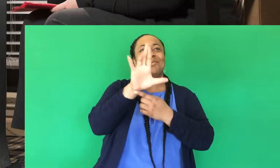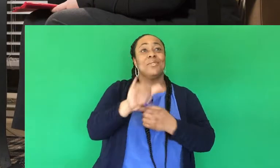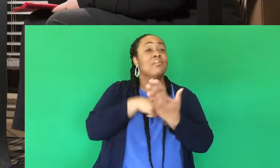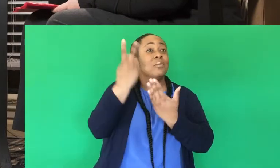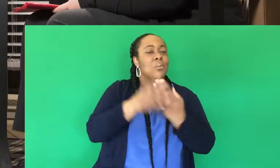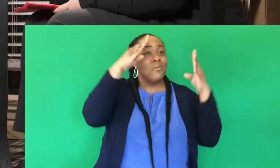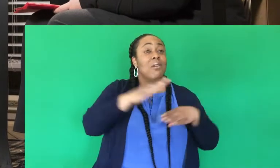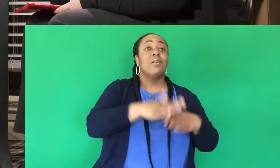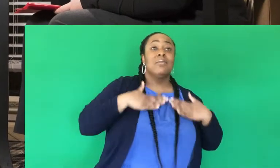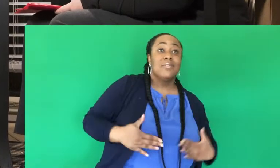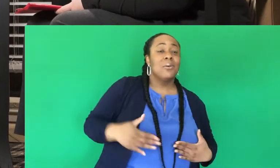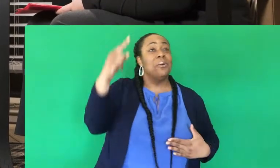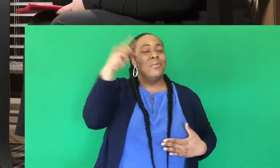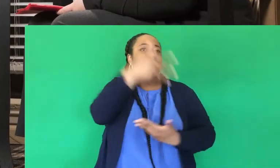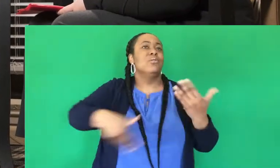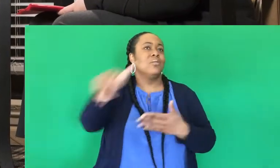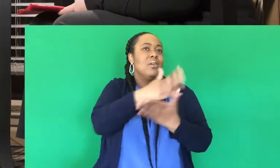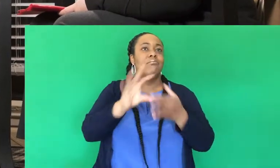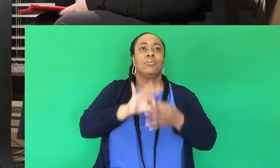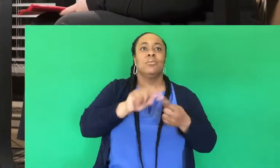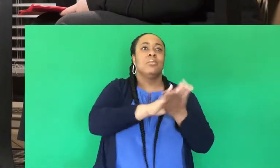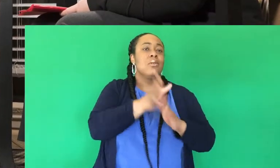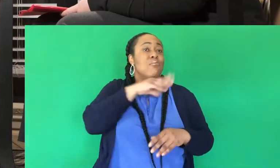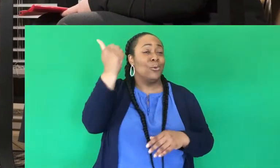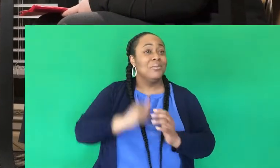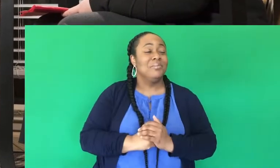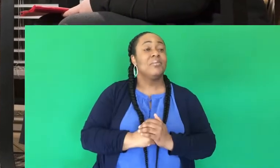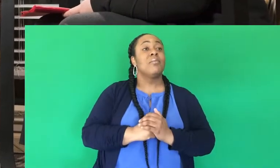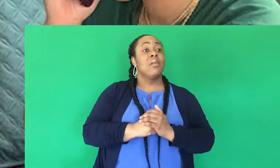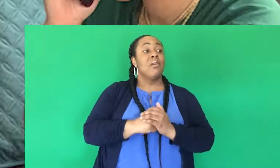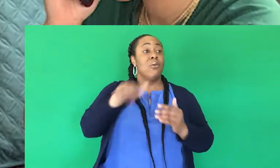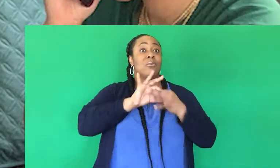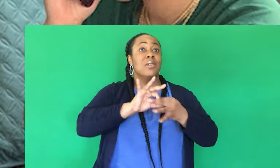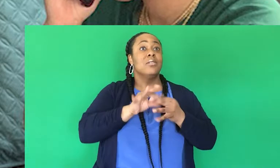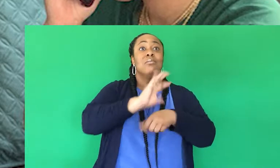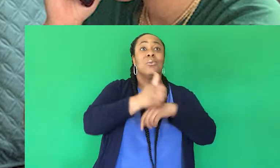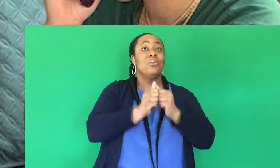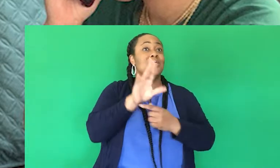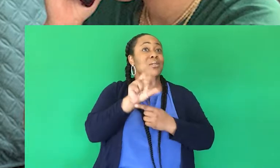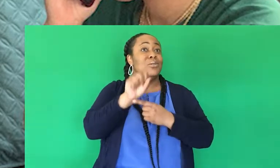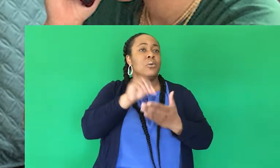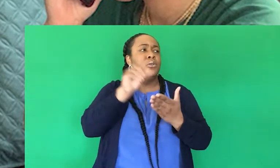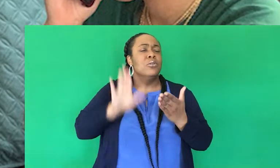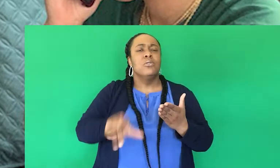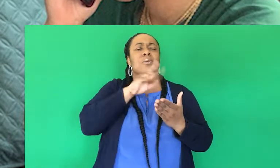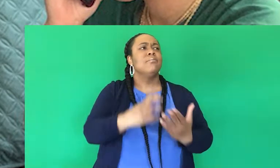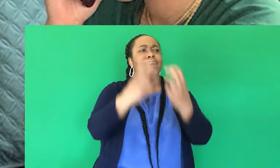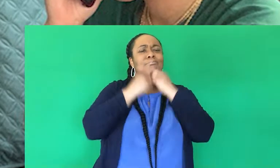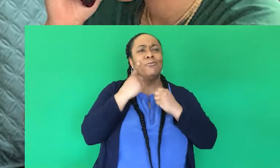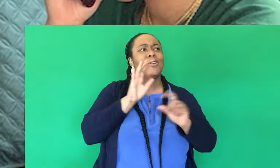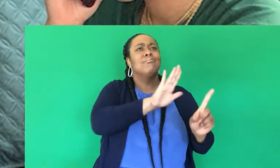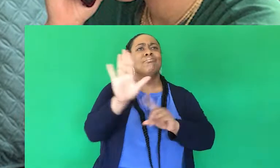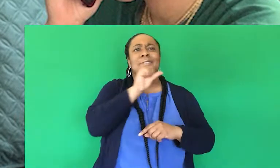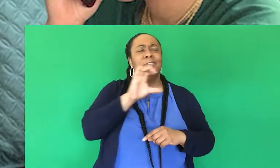which focuses on the physical, mental, and social aspects of aging. Many seniors in the area have said the friendships forward with Sacramento State students who call